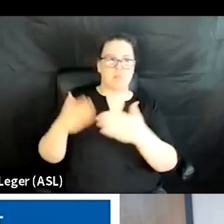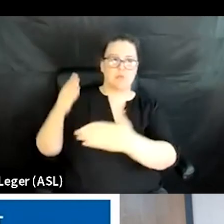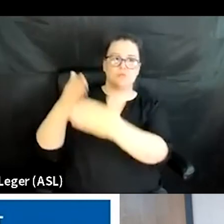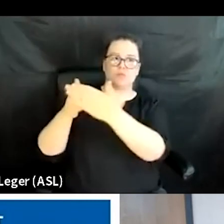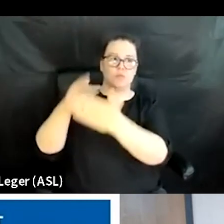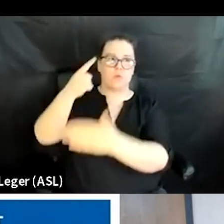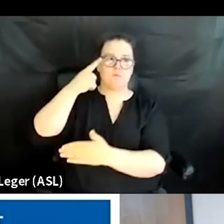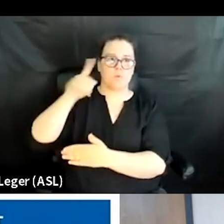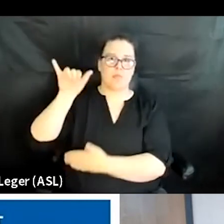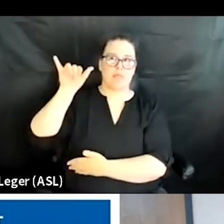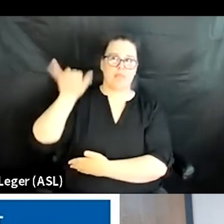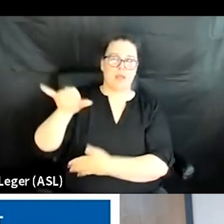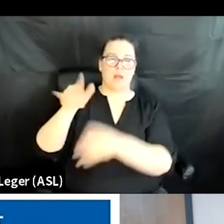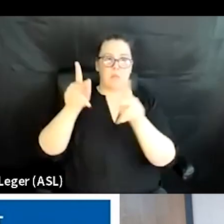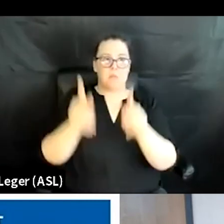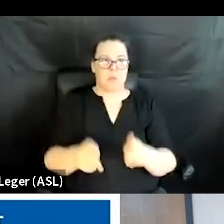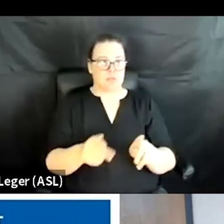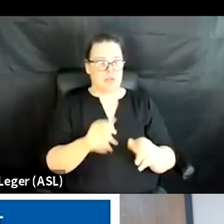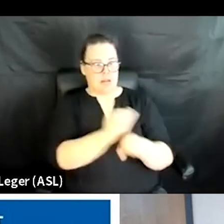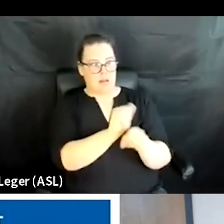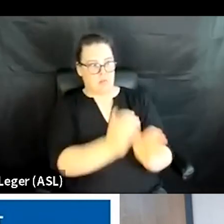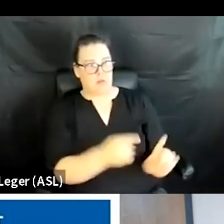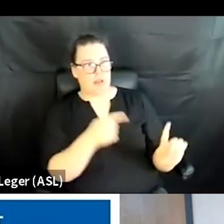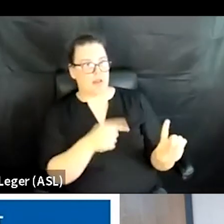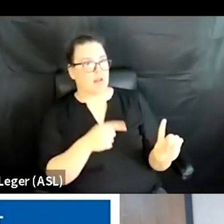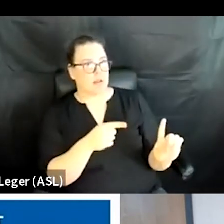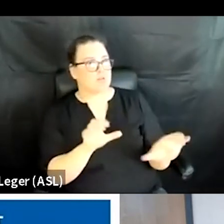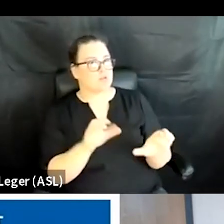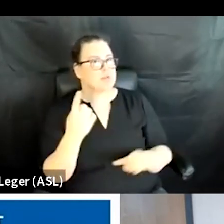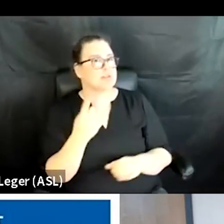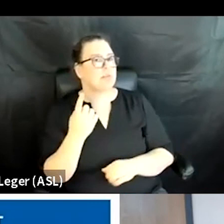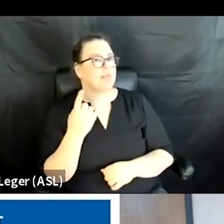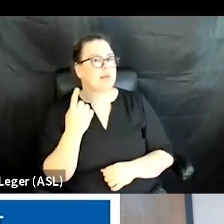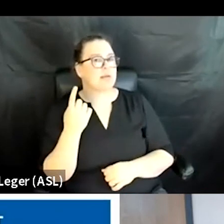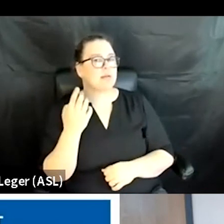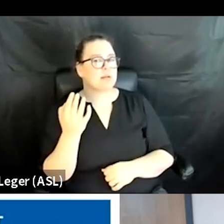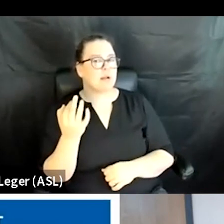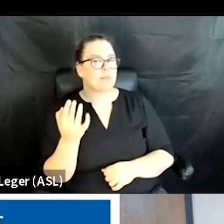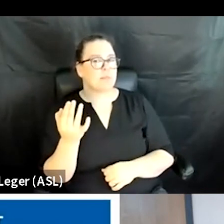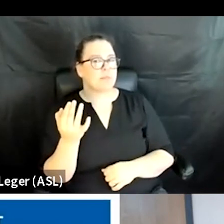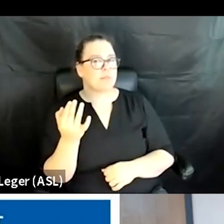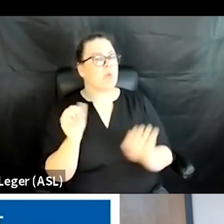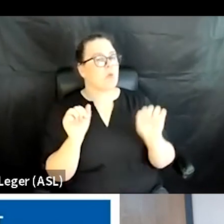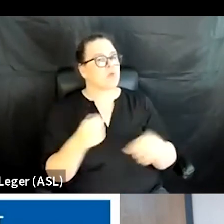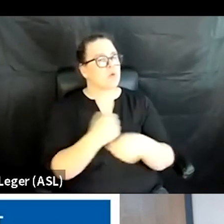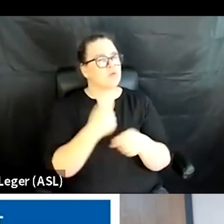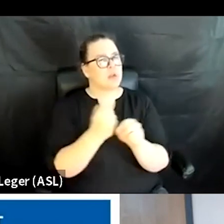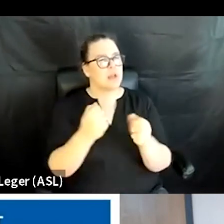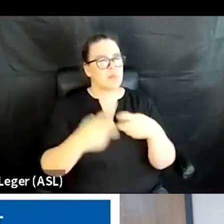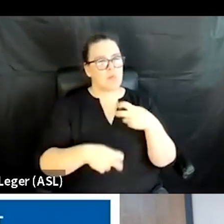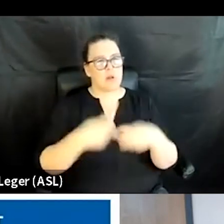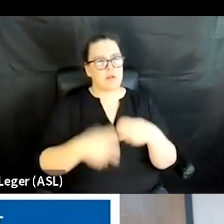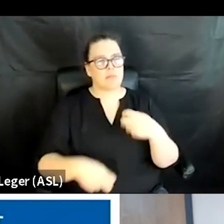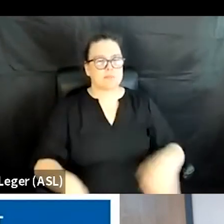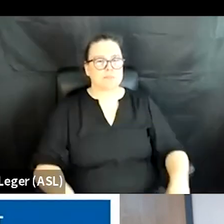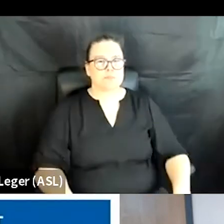for that employee doing something that could create a problem.